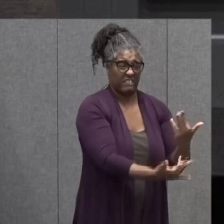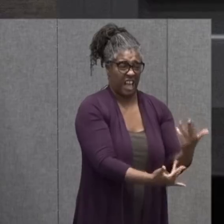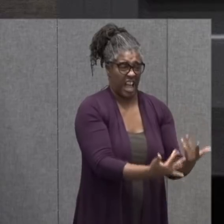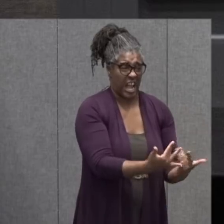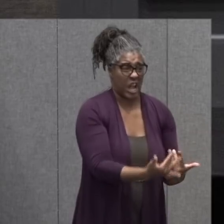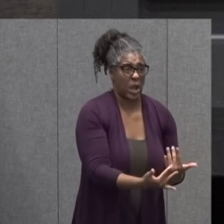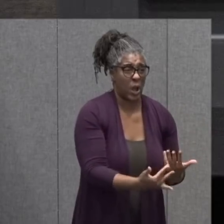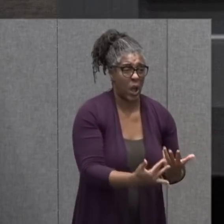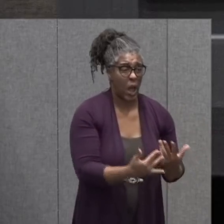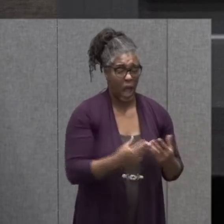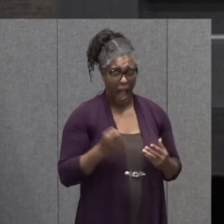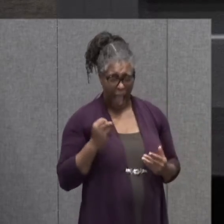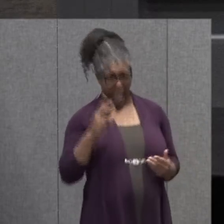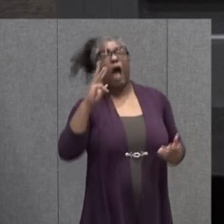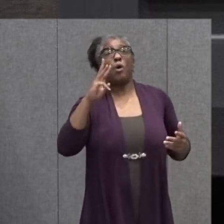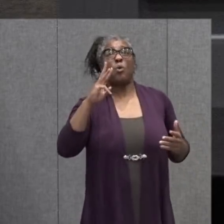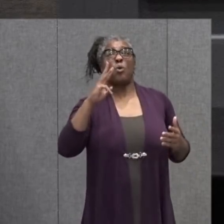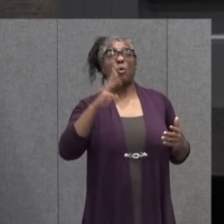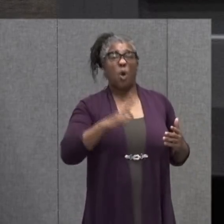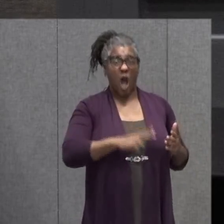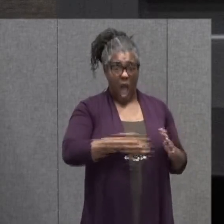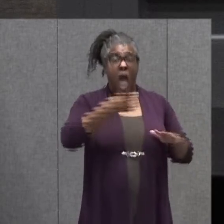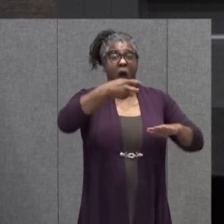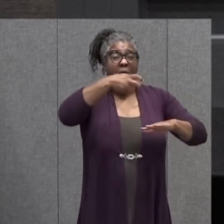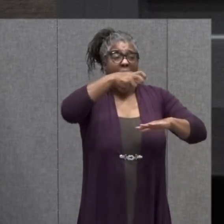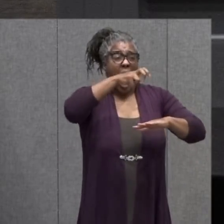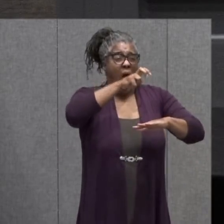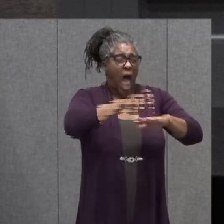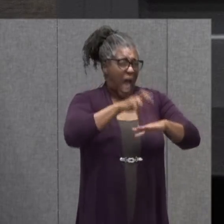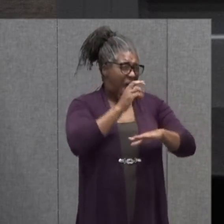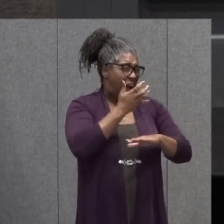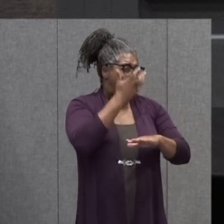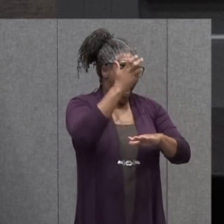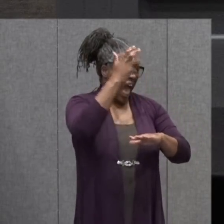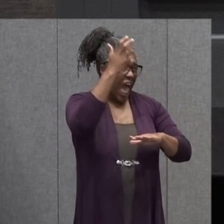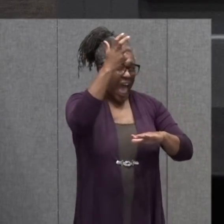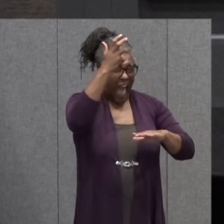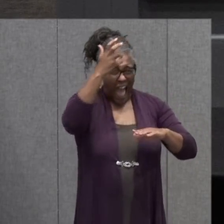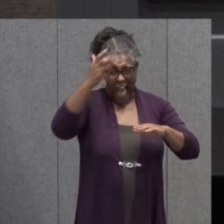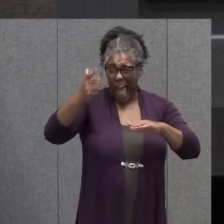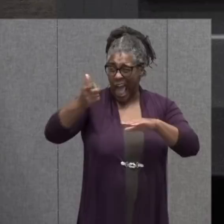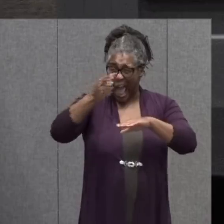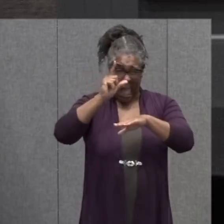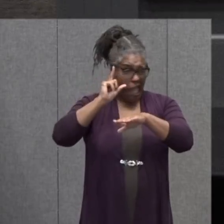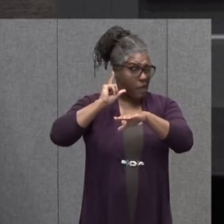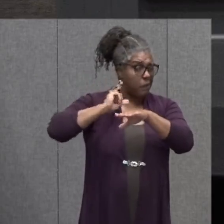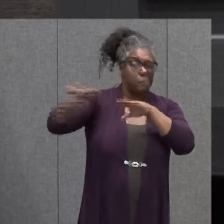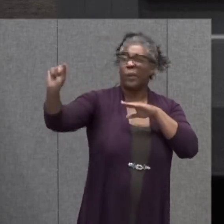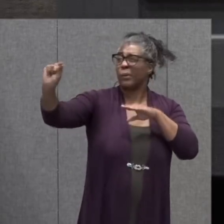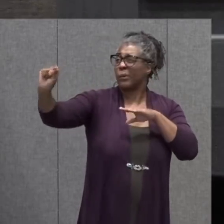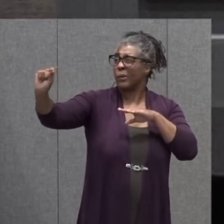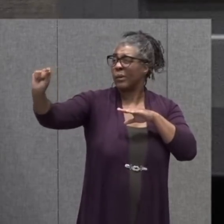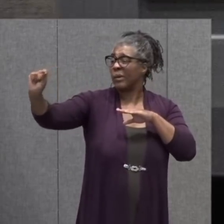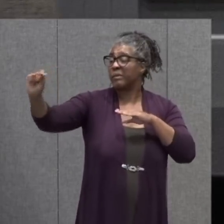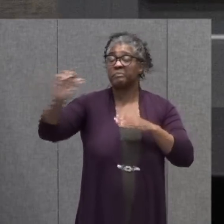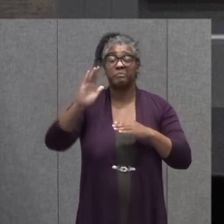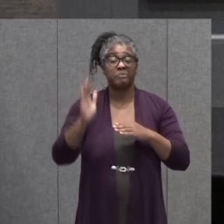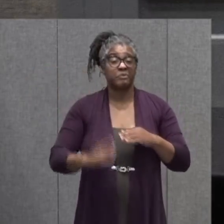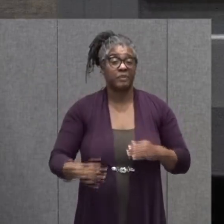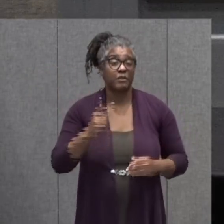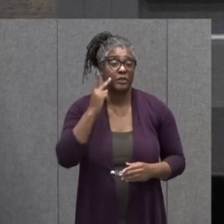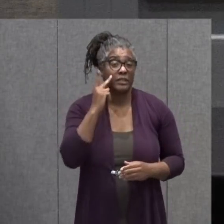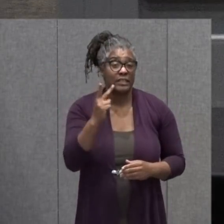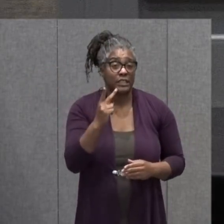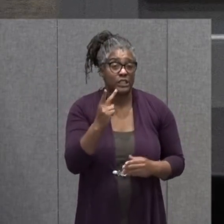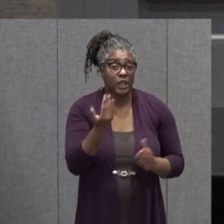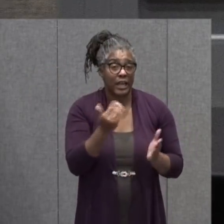Eeyow! He leaped up with a scream and ran out of the house, never to be seen again. Now you can